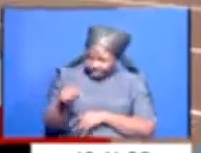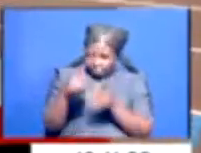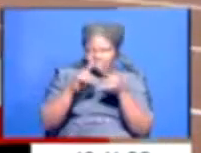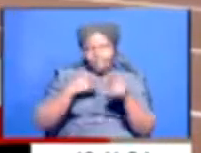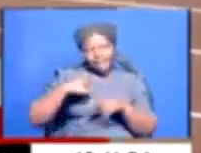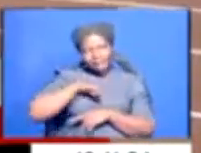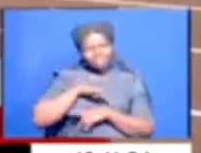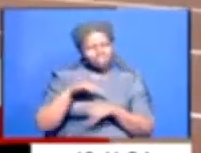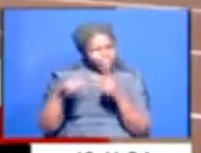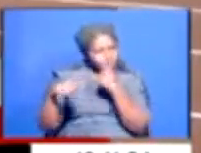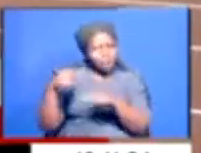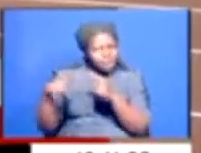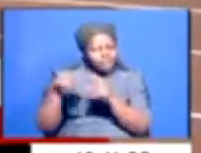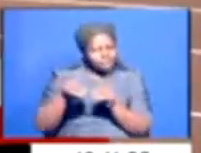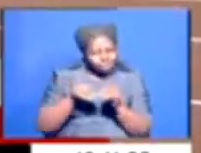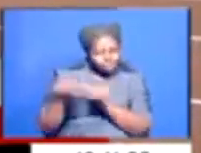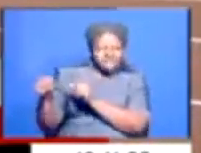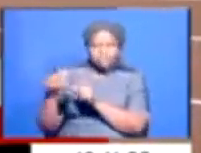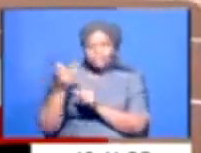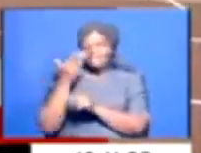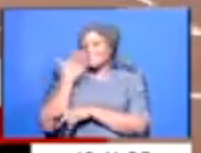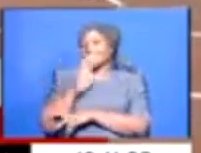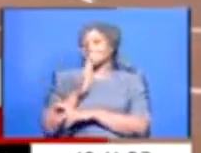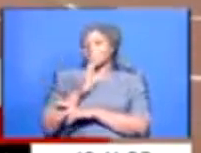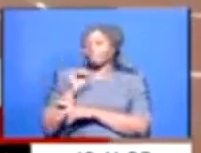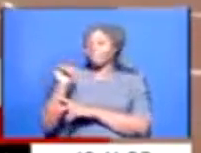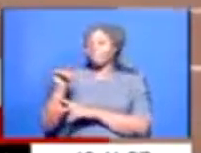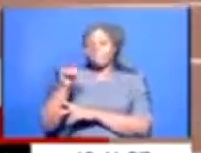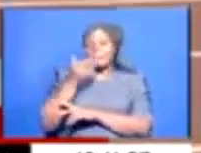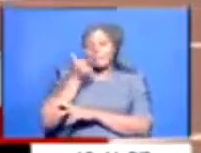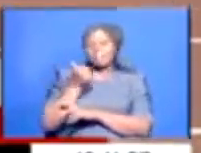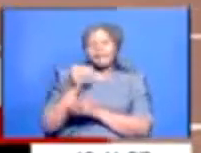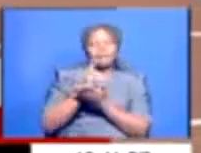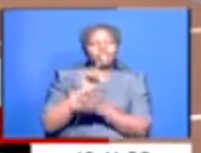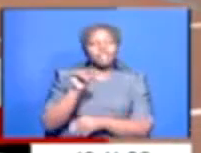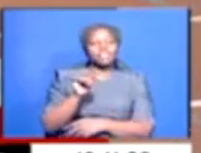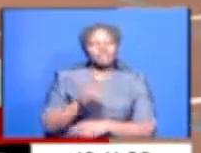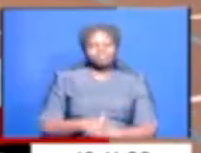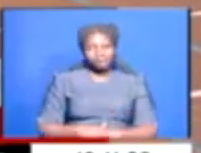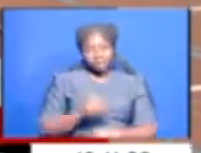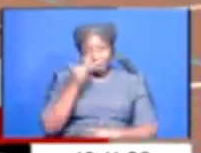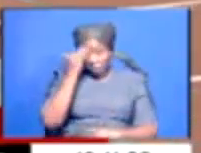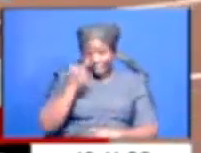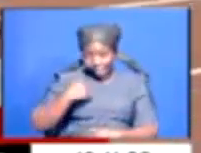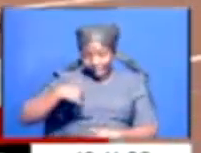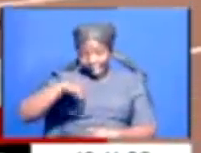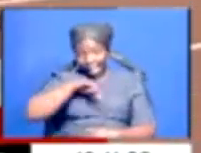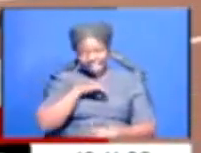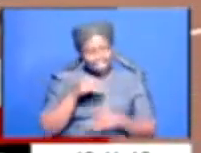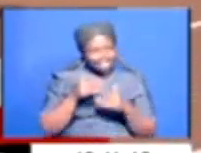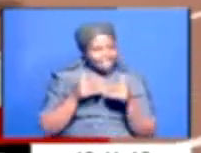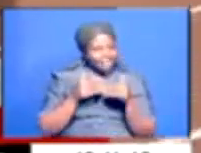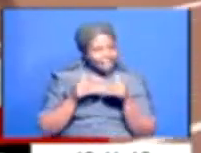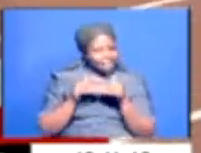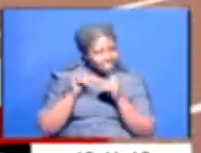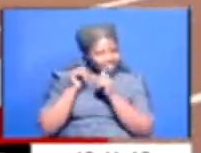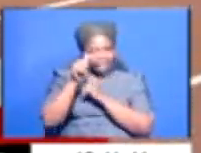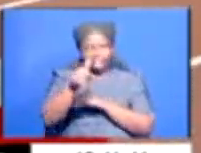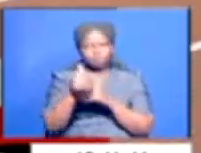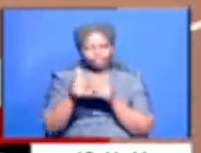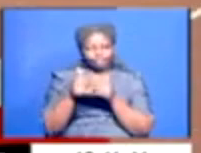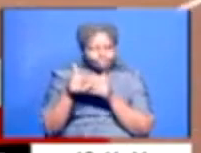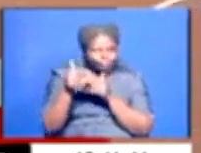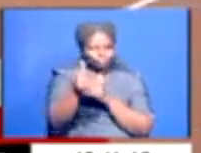them. Mm-hmm. So that is the better part of it, because we are ahead of them. Yeah.